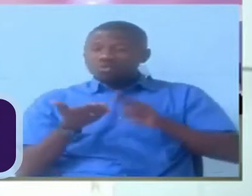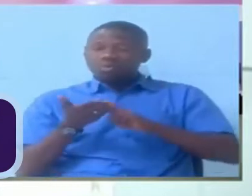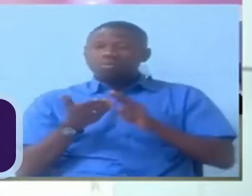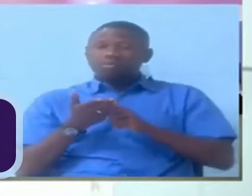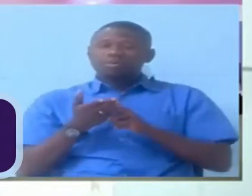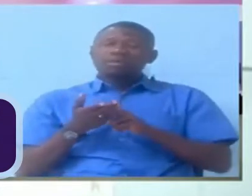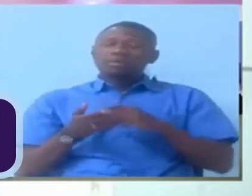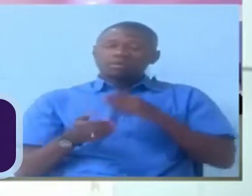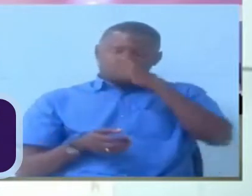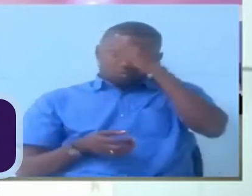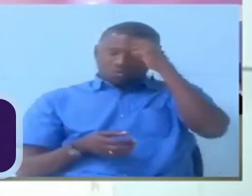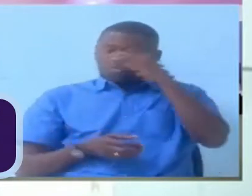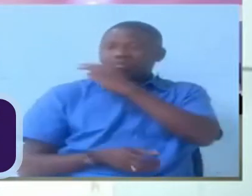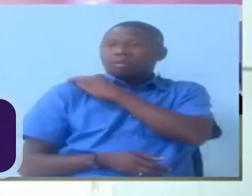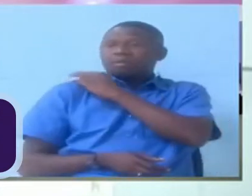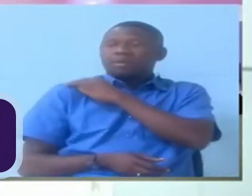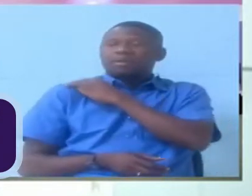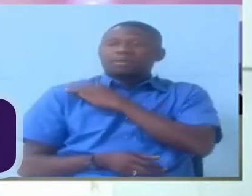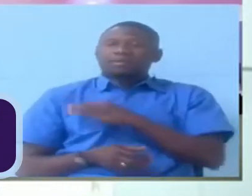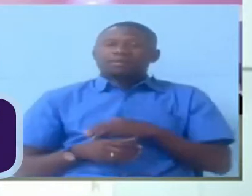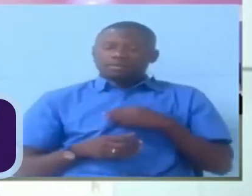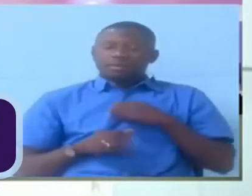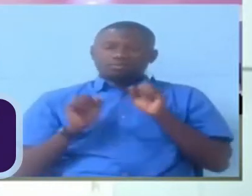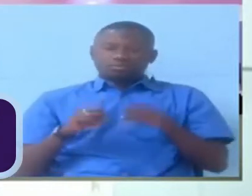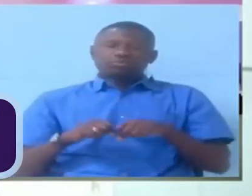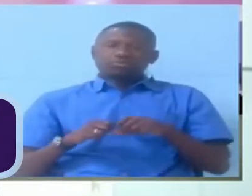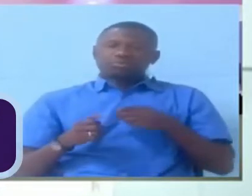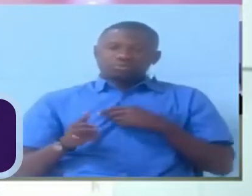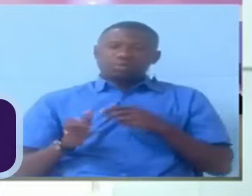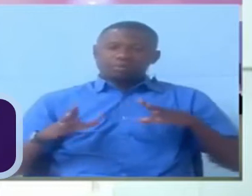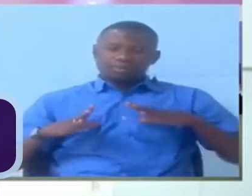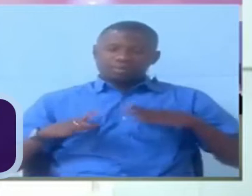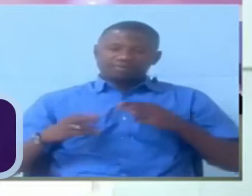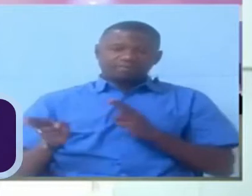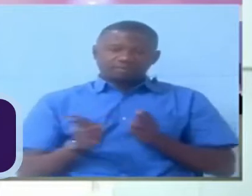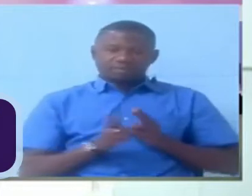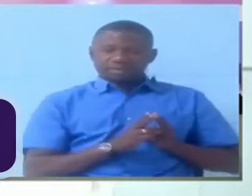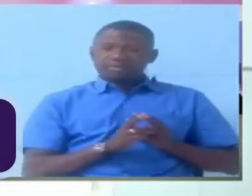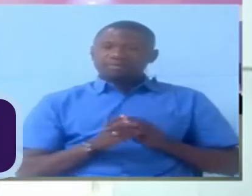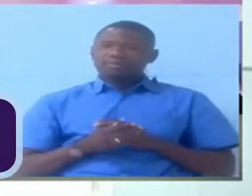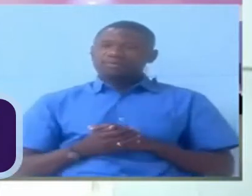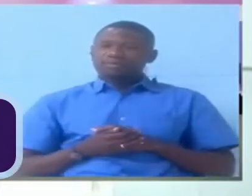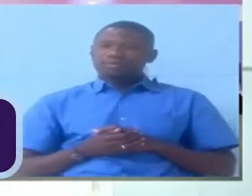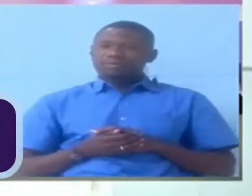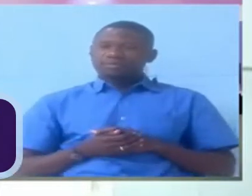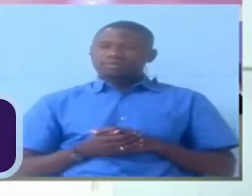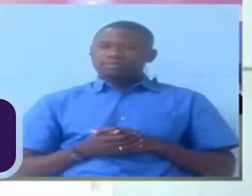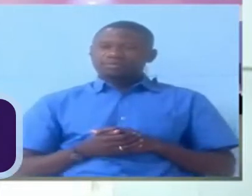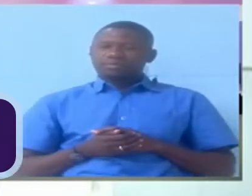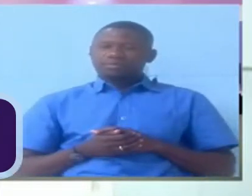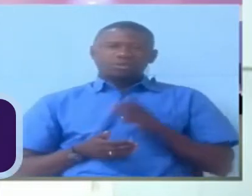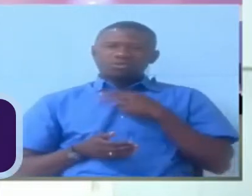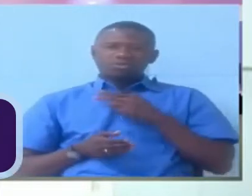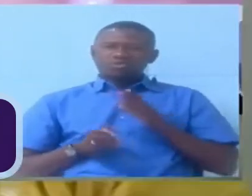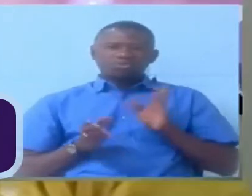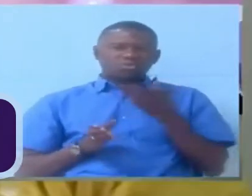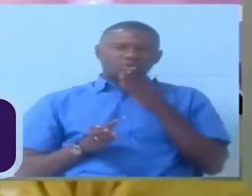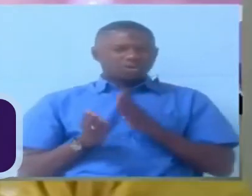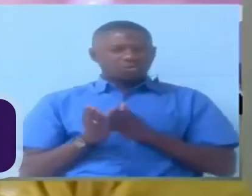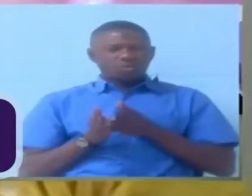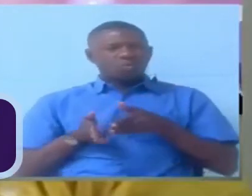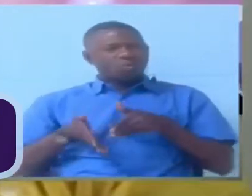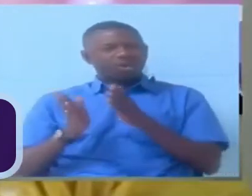asakeno nyado nyama. But I don't have an option. Bari fere do tambulo. I have to solder it.